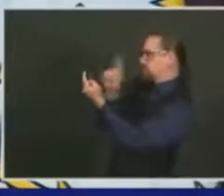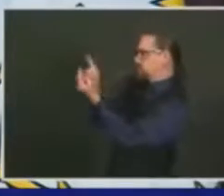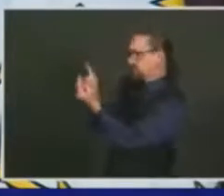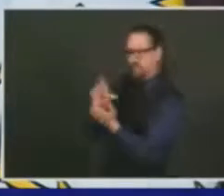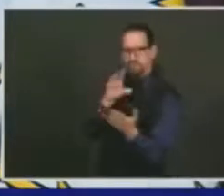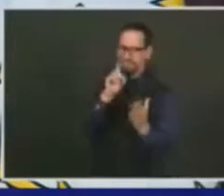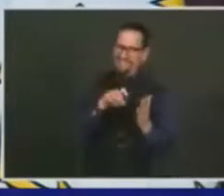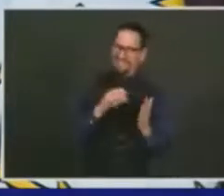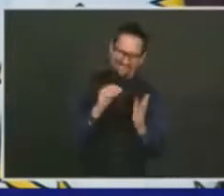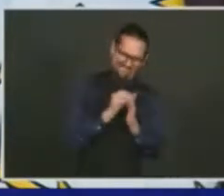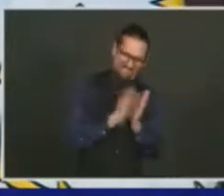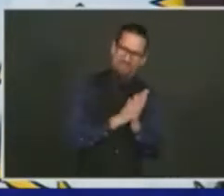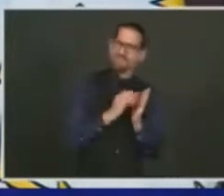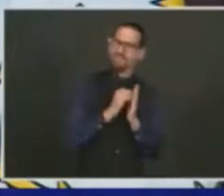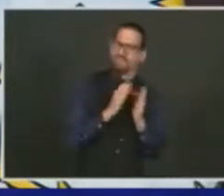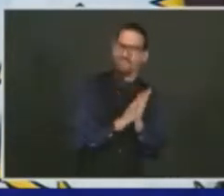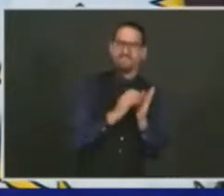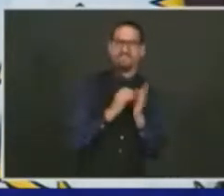your family,